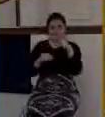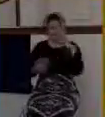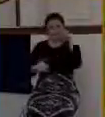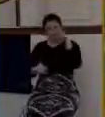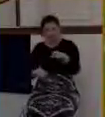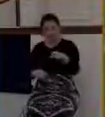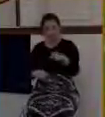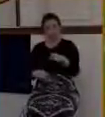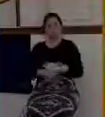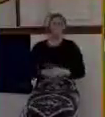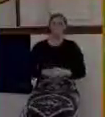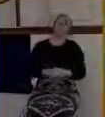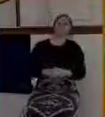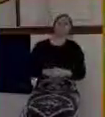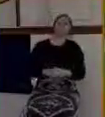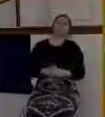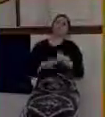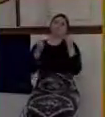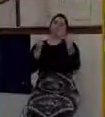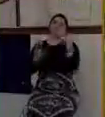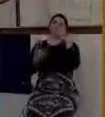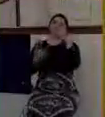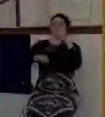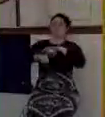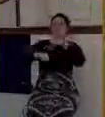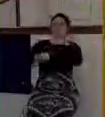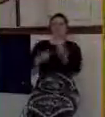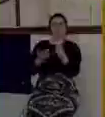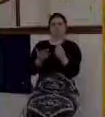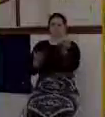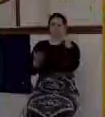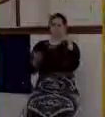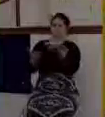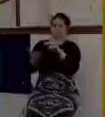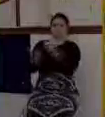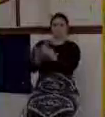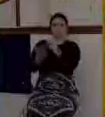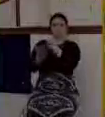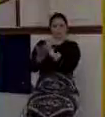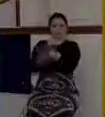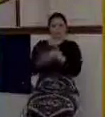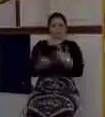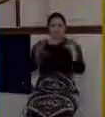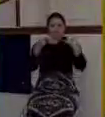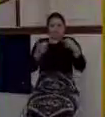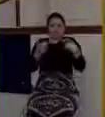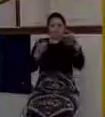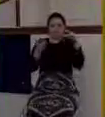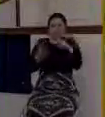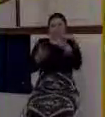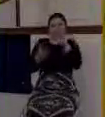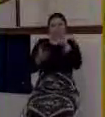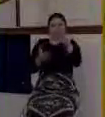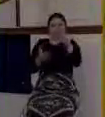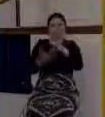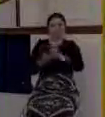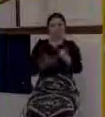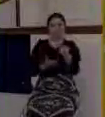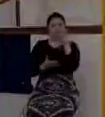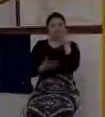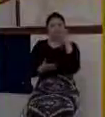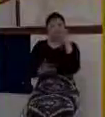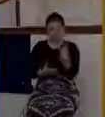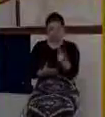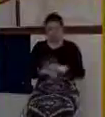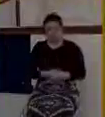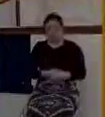times. And we're going to see this here in our passage today. The Sadducees are going to come to him with some bad theology,